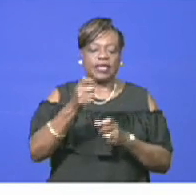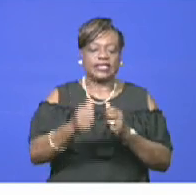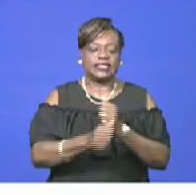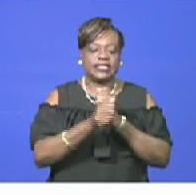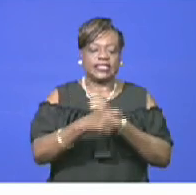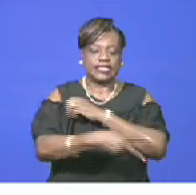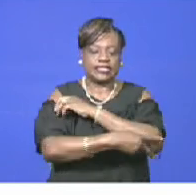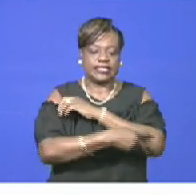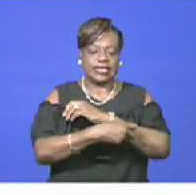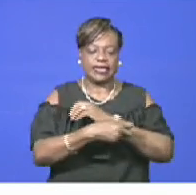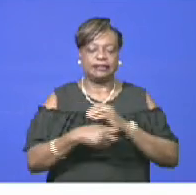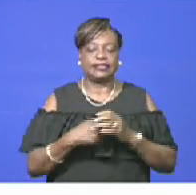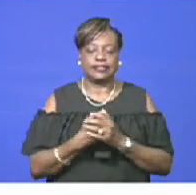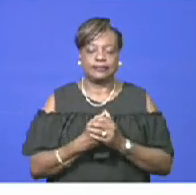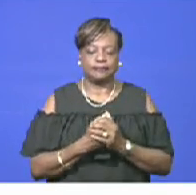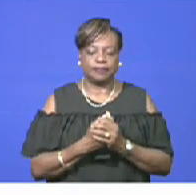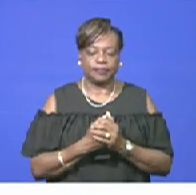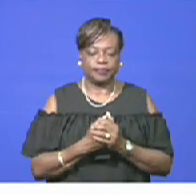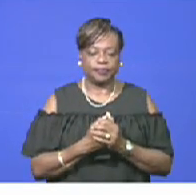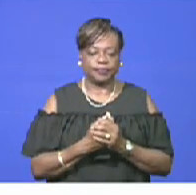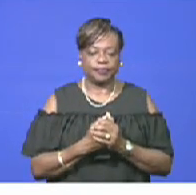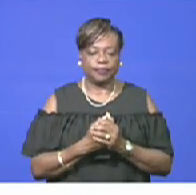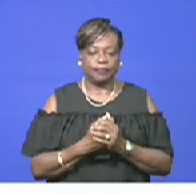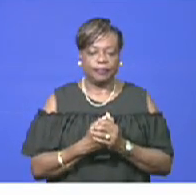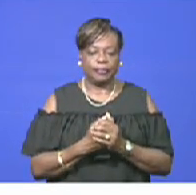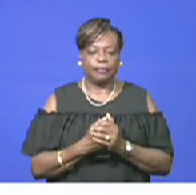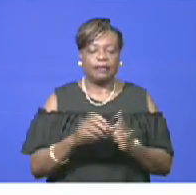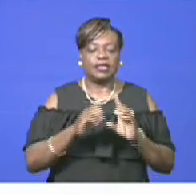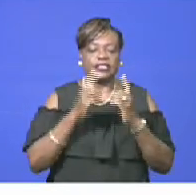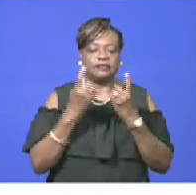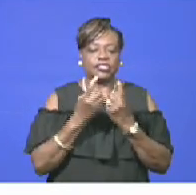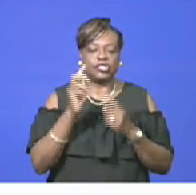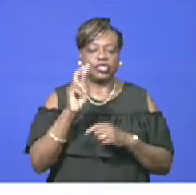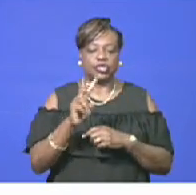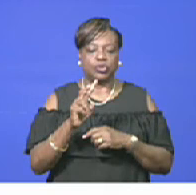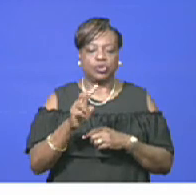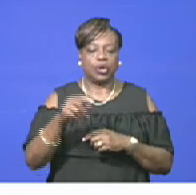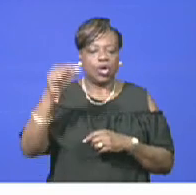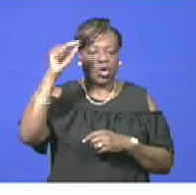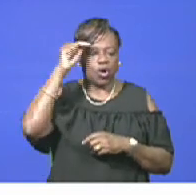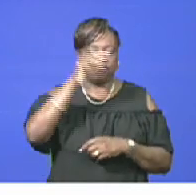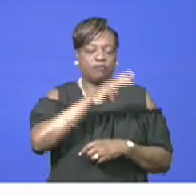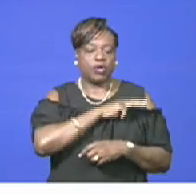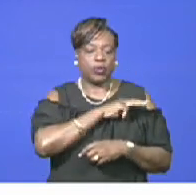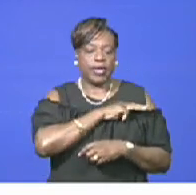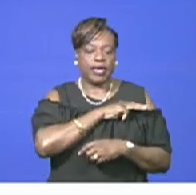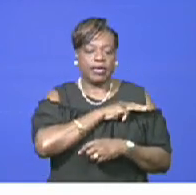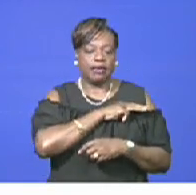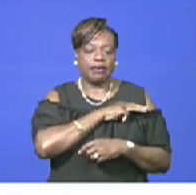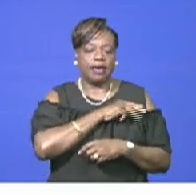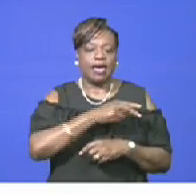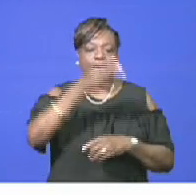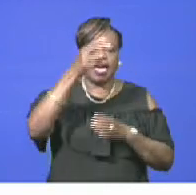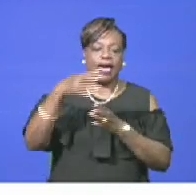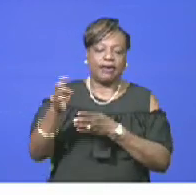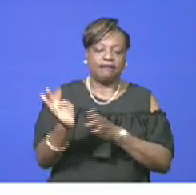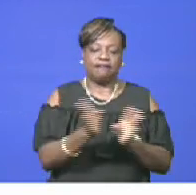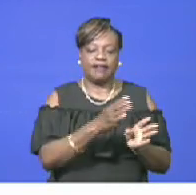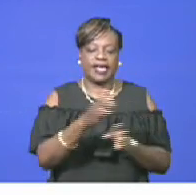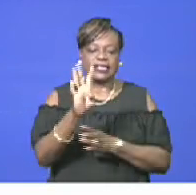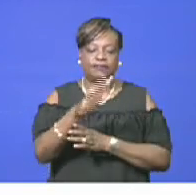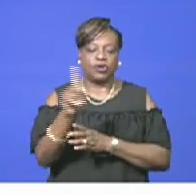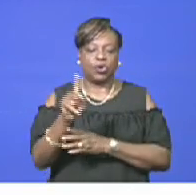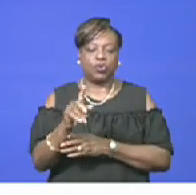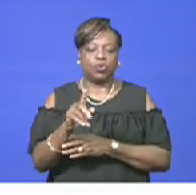at 10 and 5 per game. In Division 2, Godfrey McQuay Division breezes High Flyers 4-0,